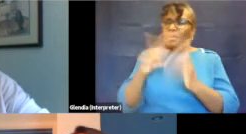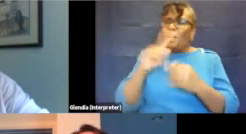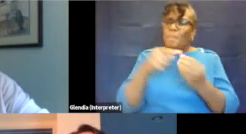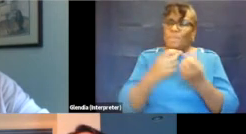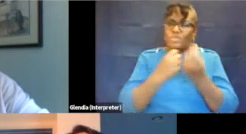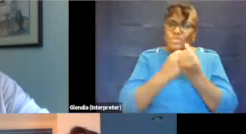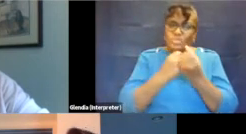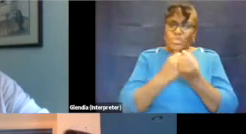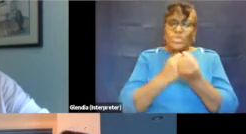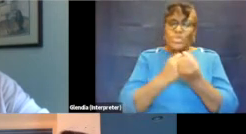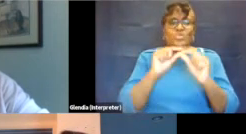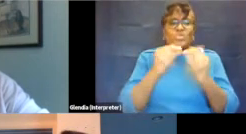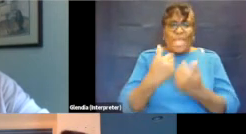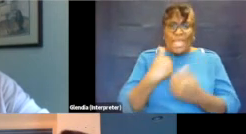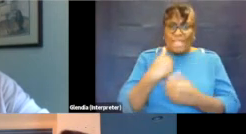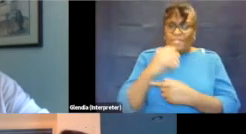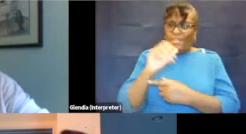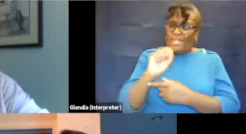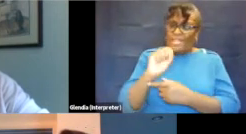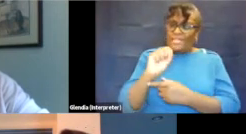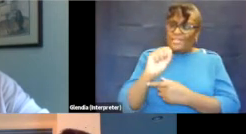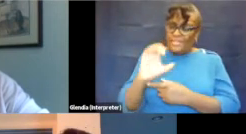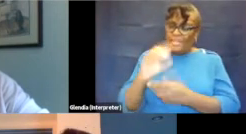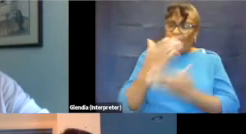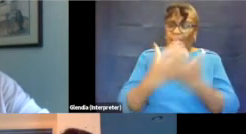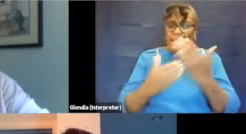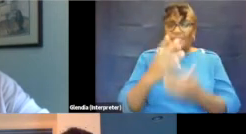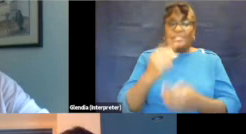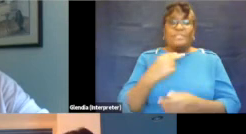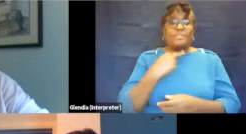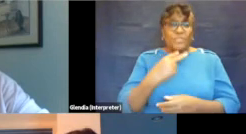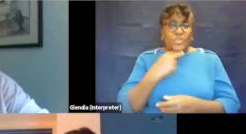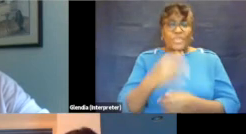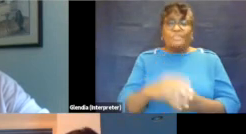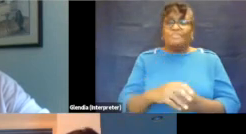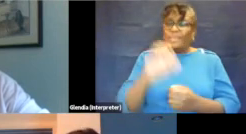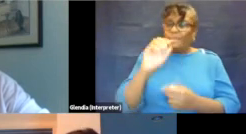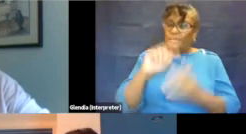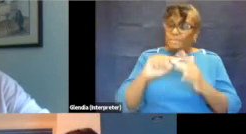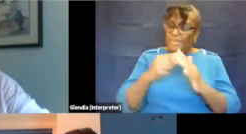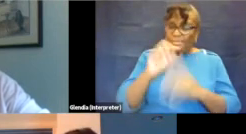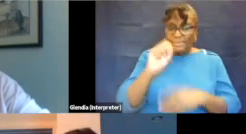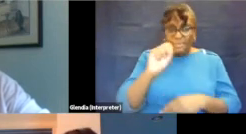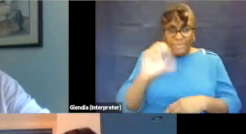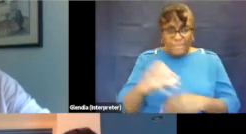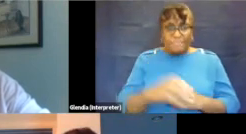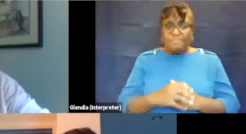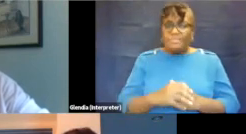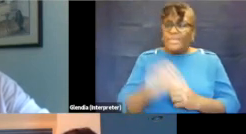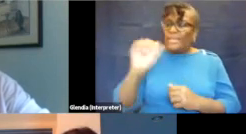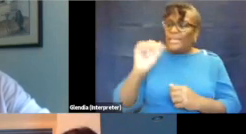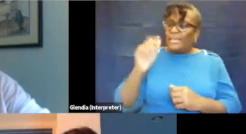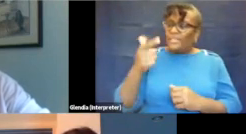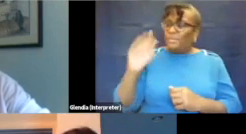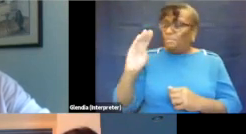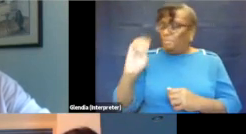and Voices, Beginnings, and AG Bell. They have parent groups, child groups, and wonderful resources. Discuss